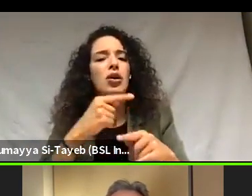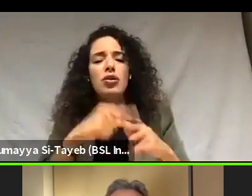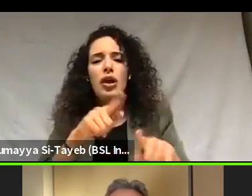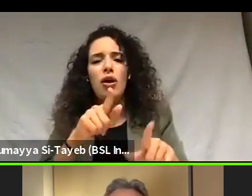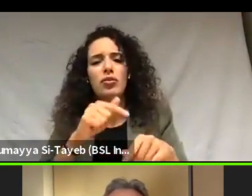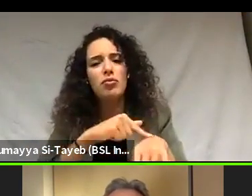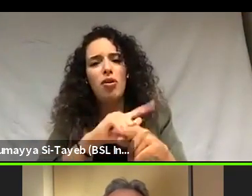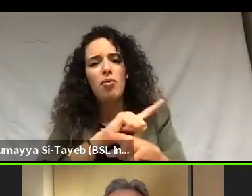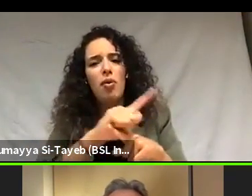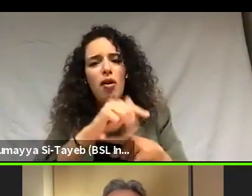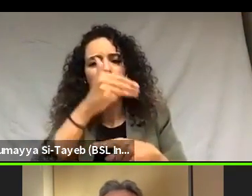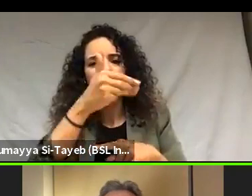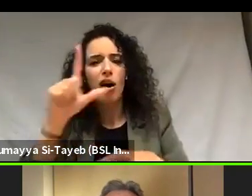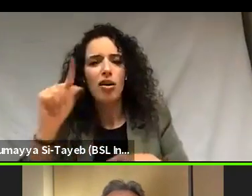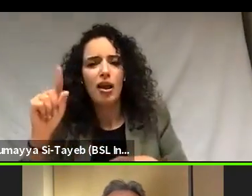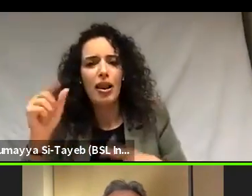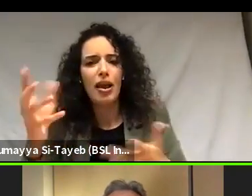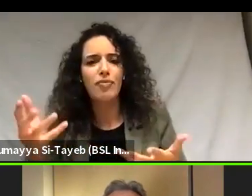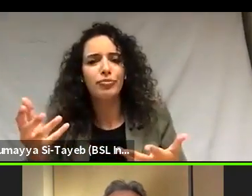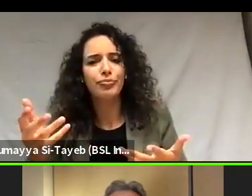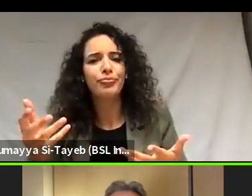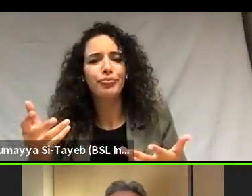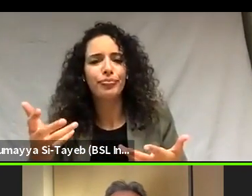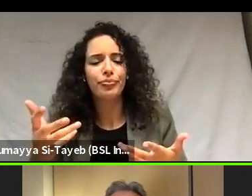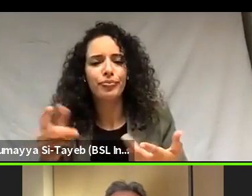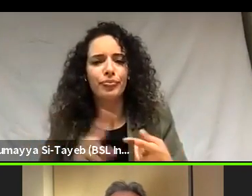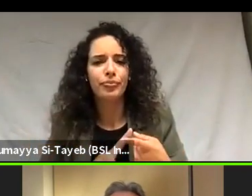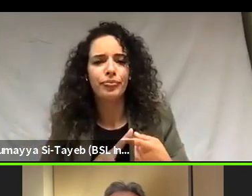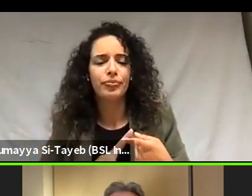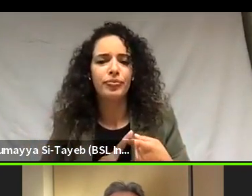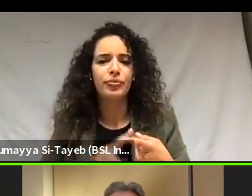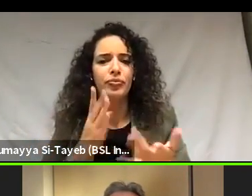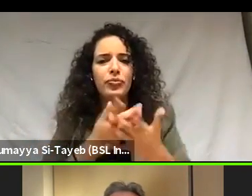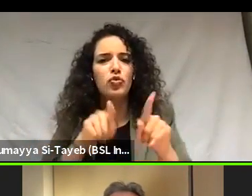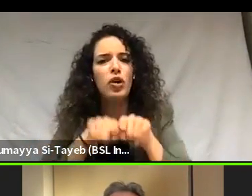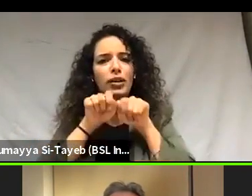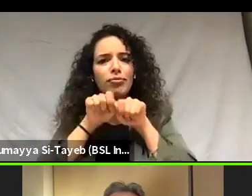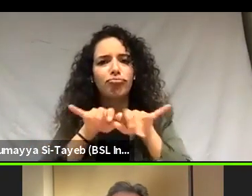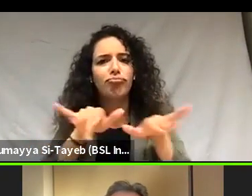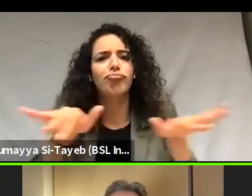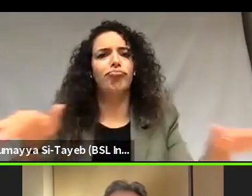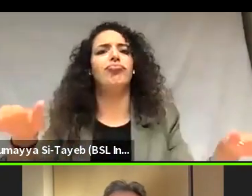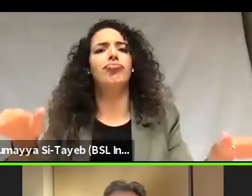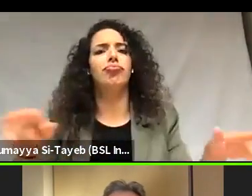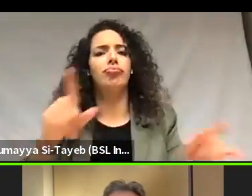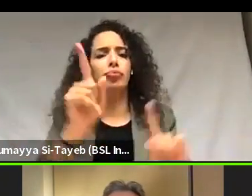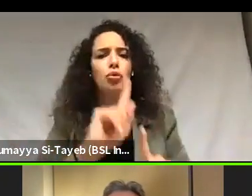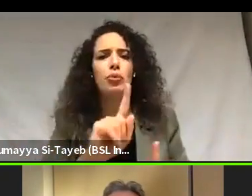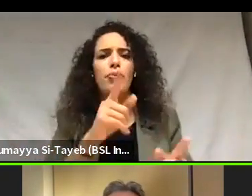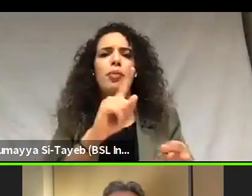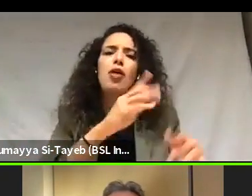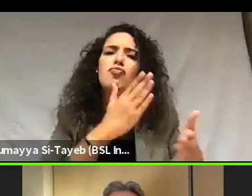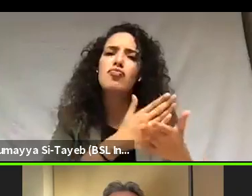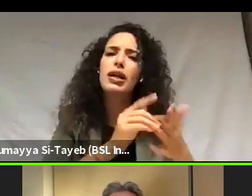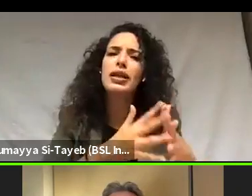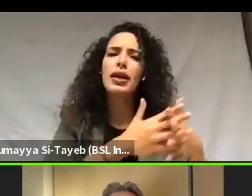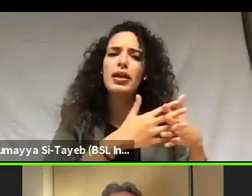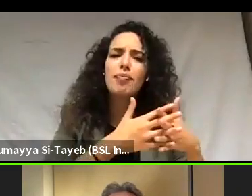We'll smoke him out, we'll catch him, and all of that. And I think that it's really consigned to the history